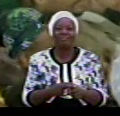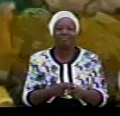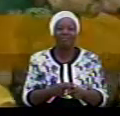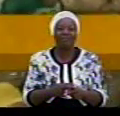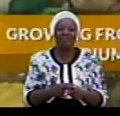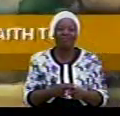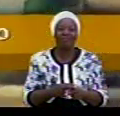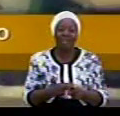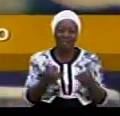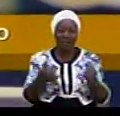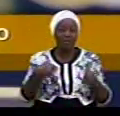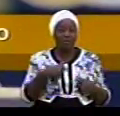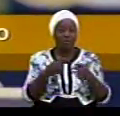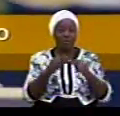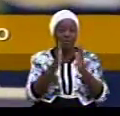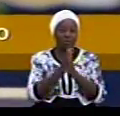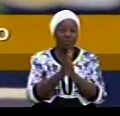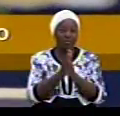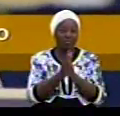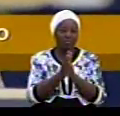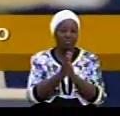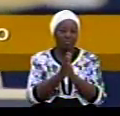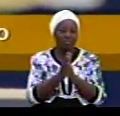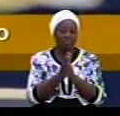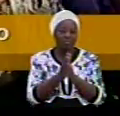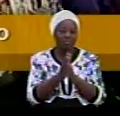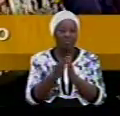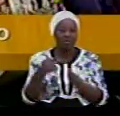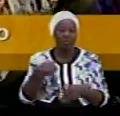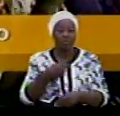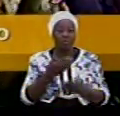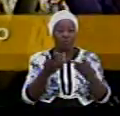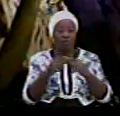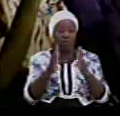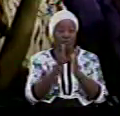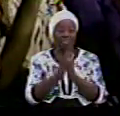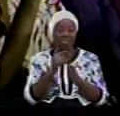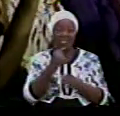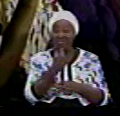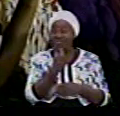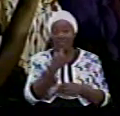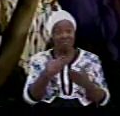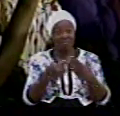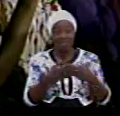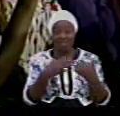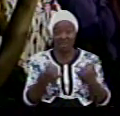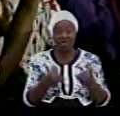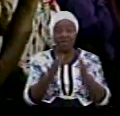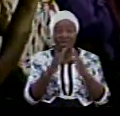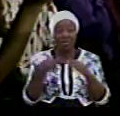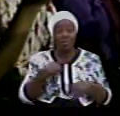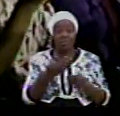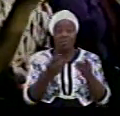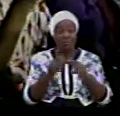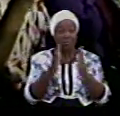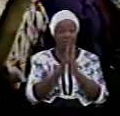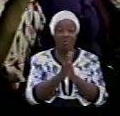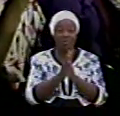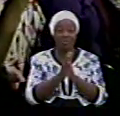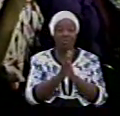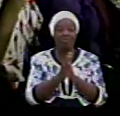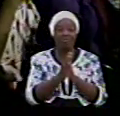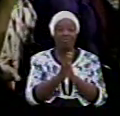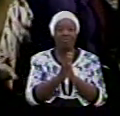Heads bowed and eyes closed. Heads bowed and